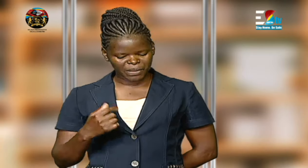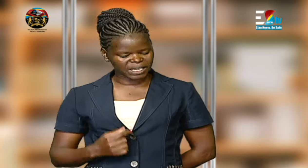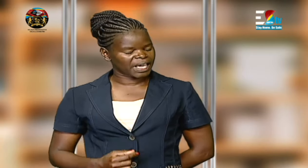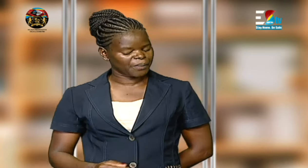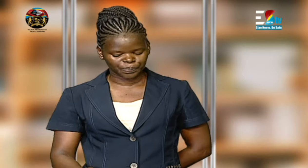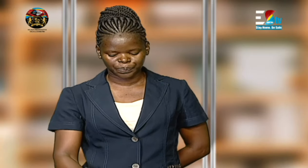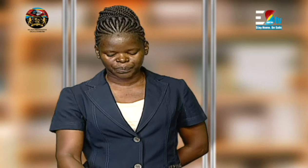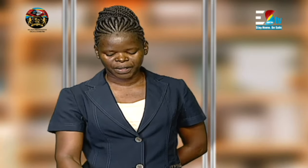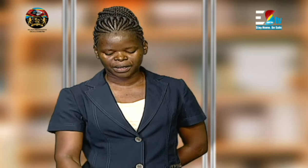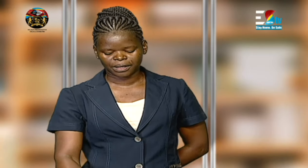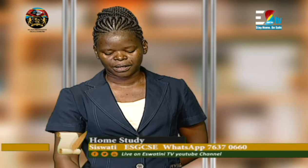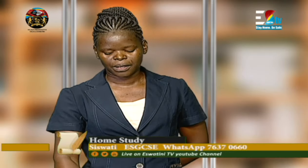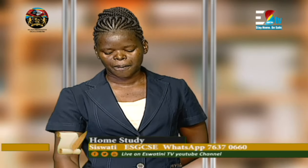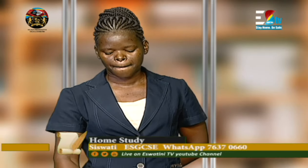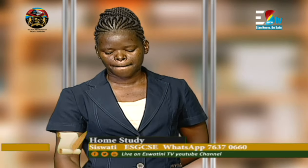uthi mine